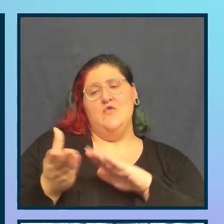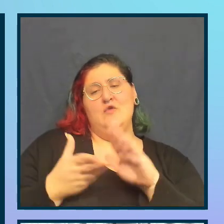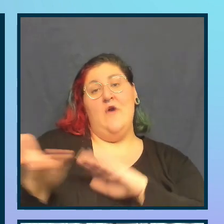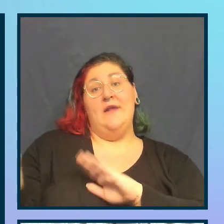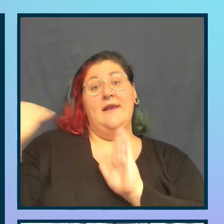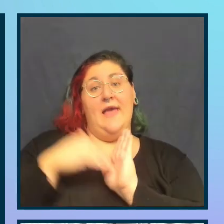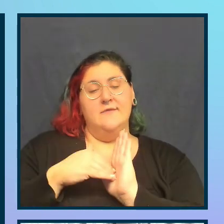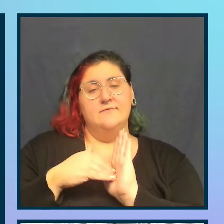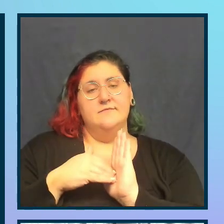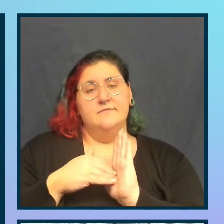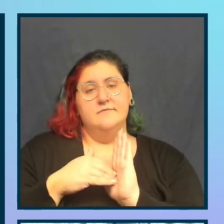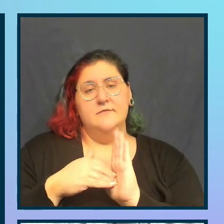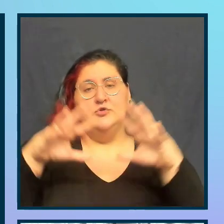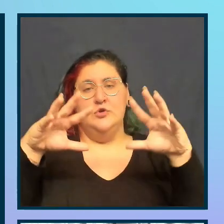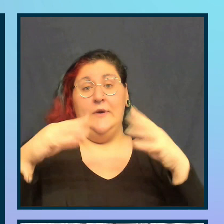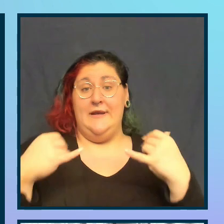going to close this panel,